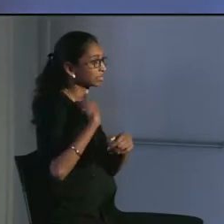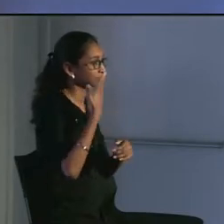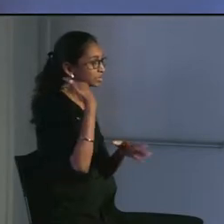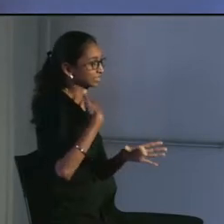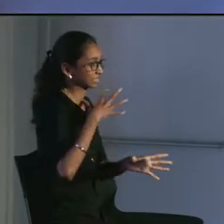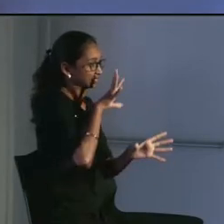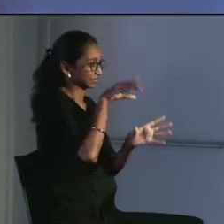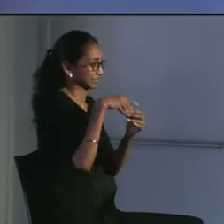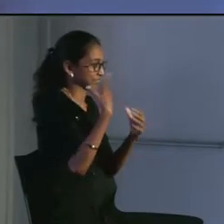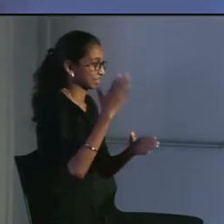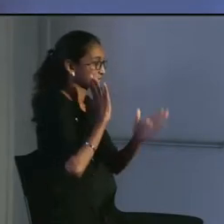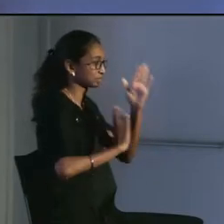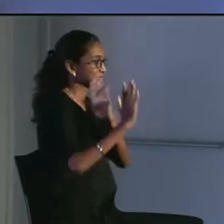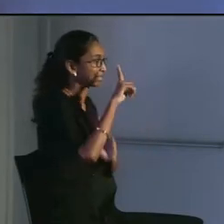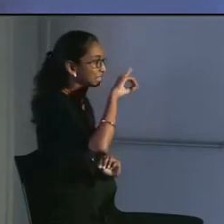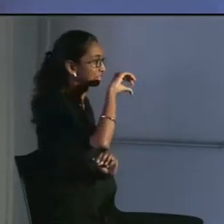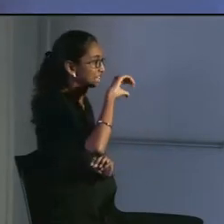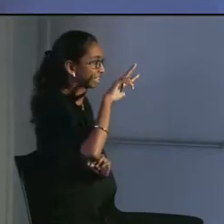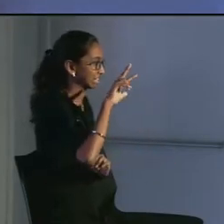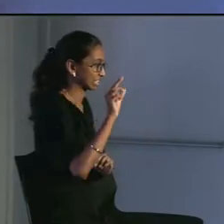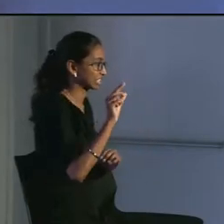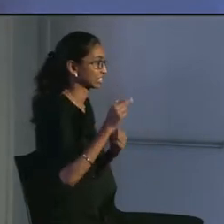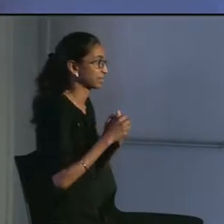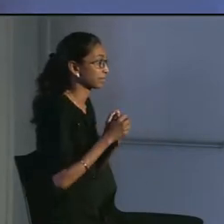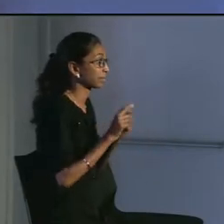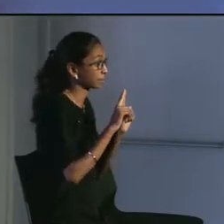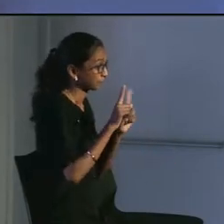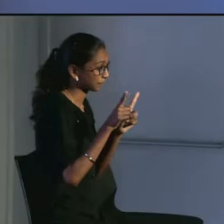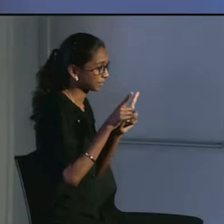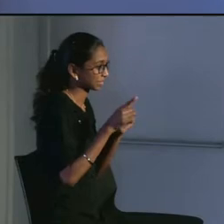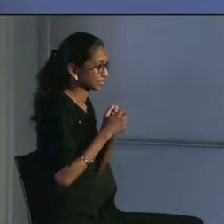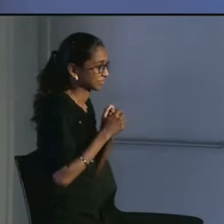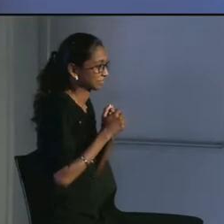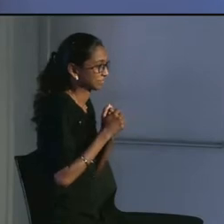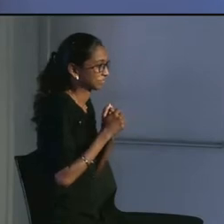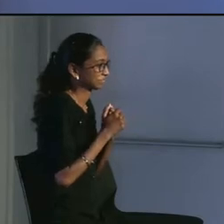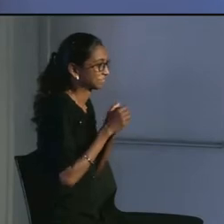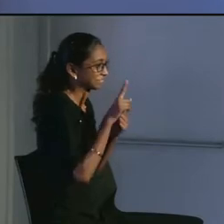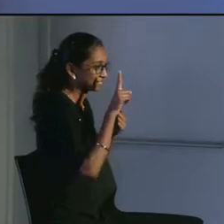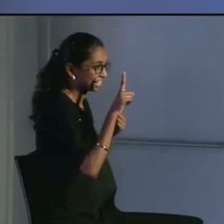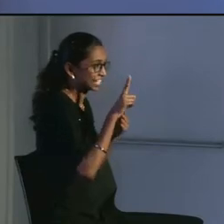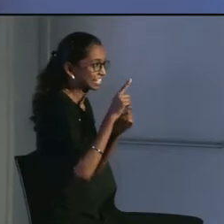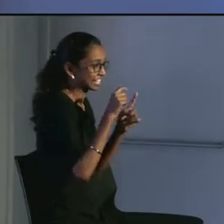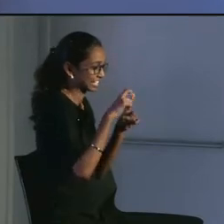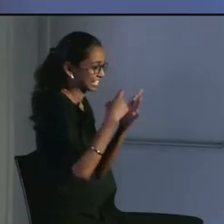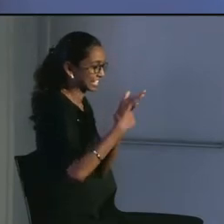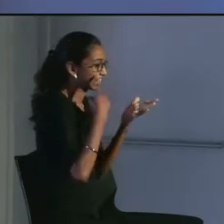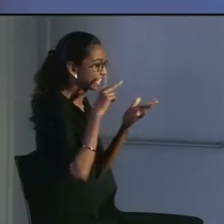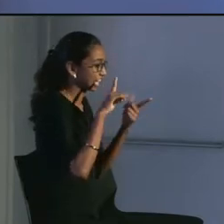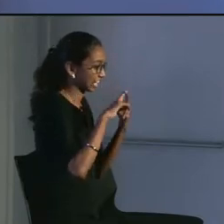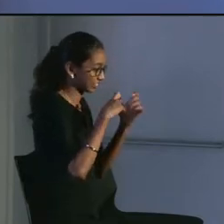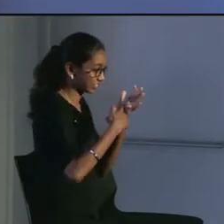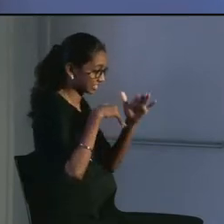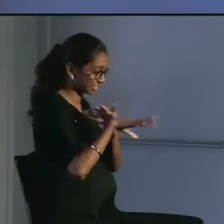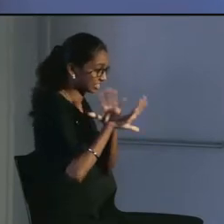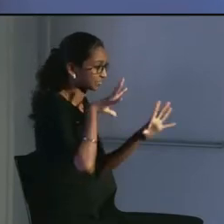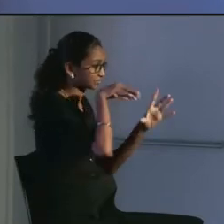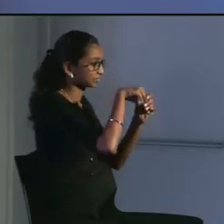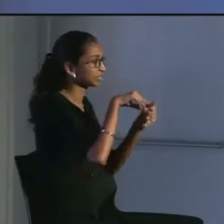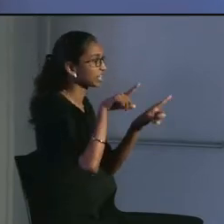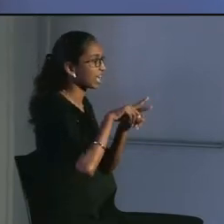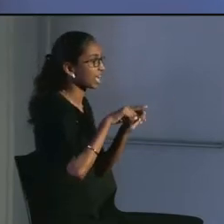the early 80s. And one of the main drivers of the movement and campaign was